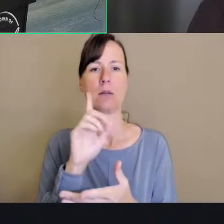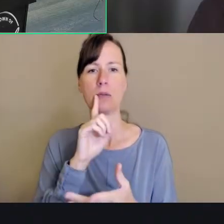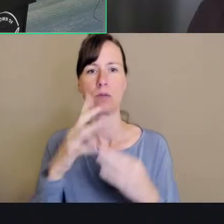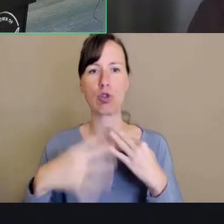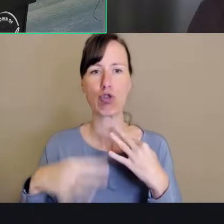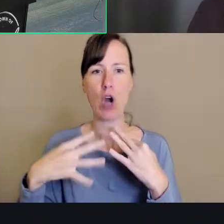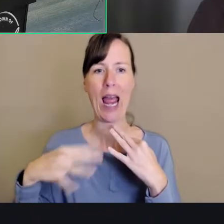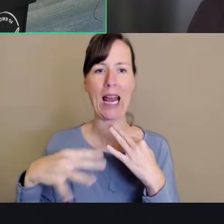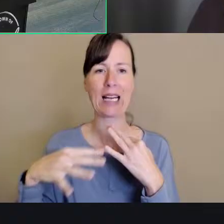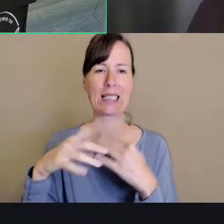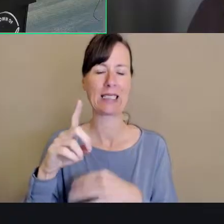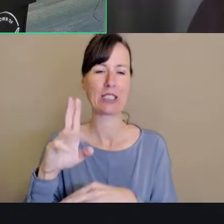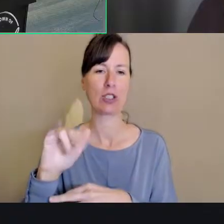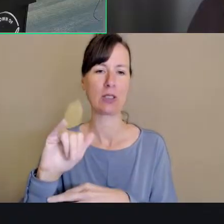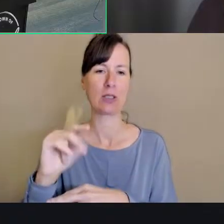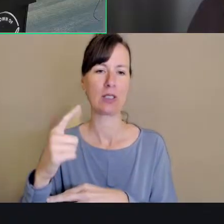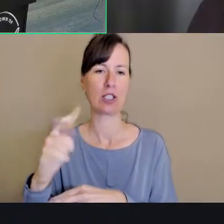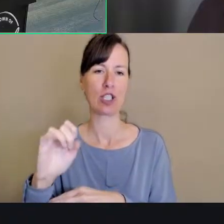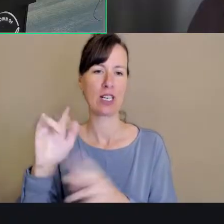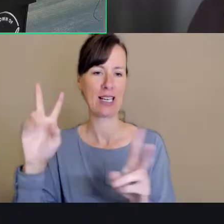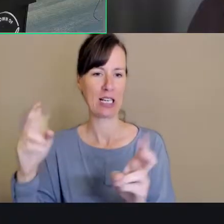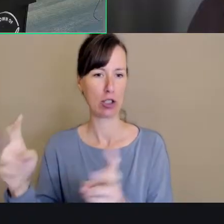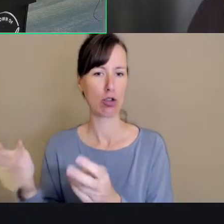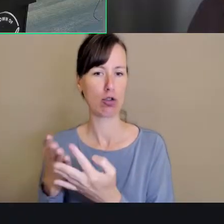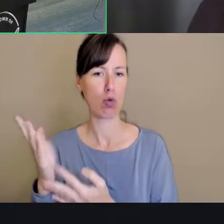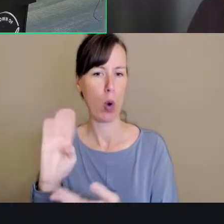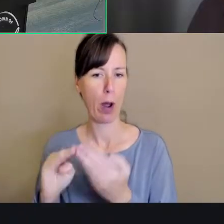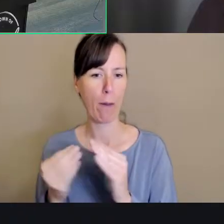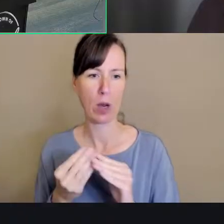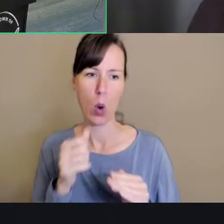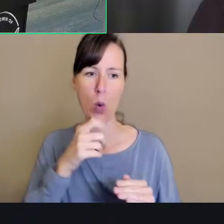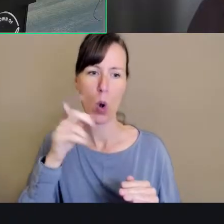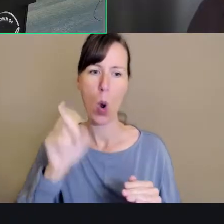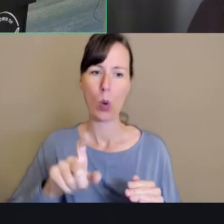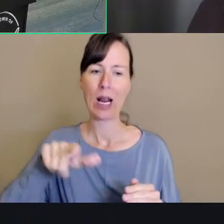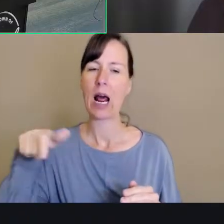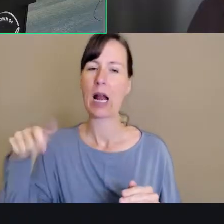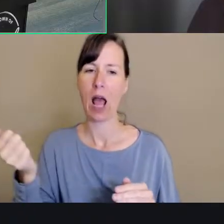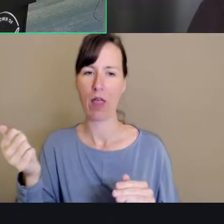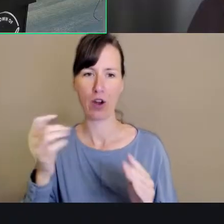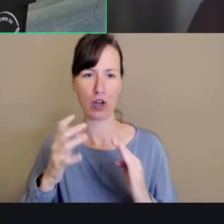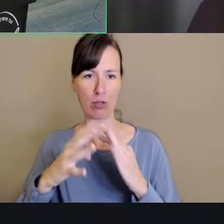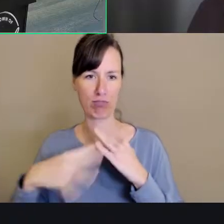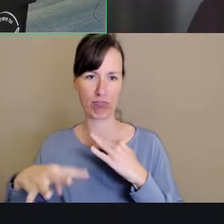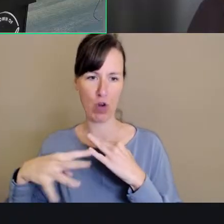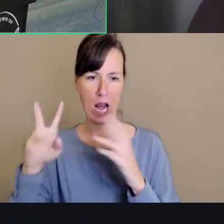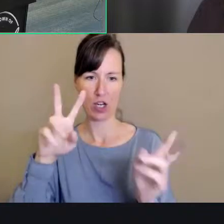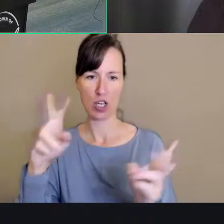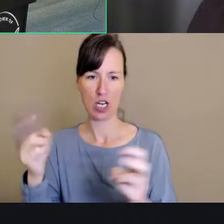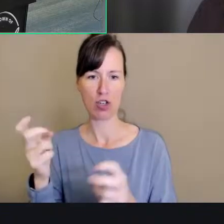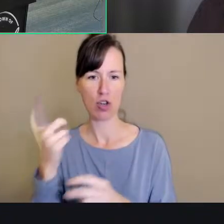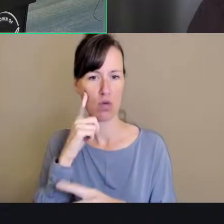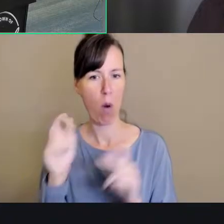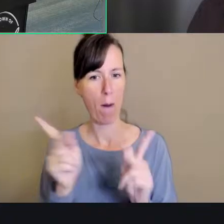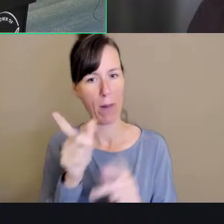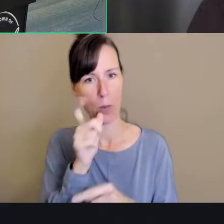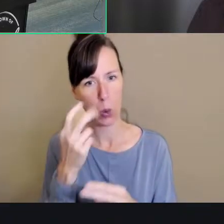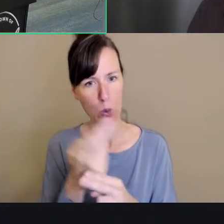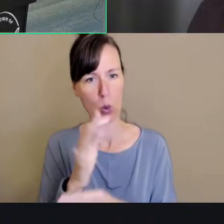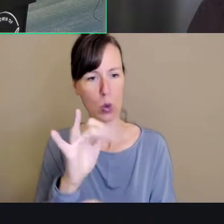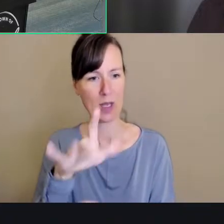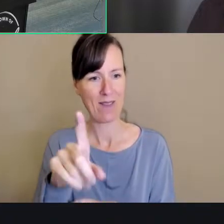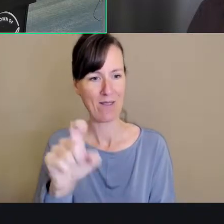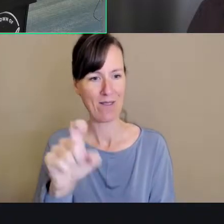perpetual drainage issue that affects those who are using the fields and using the track. So that's one of my requests. I want